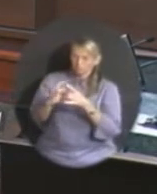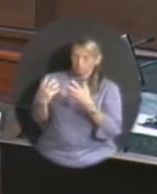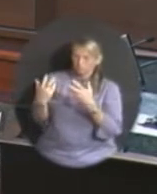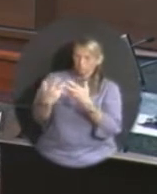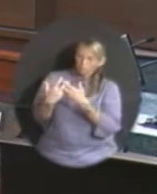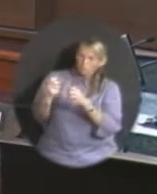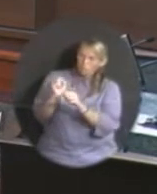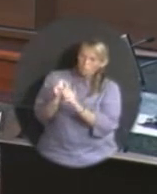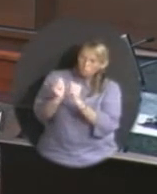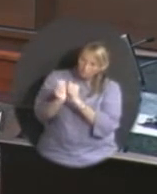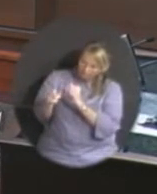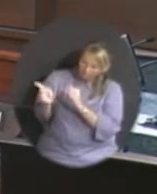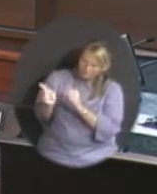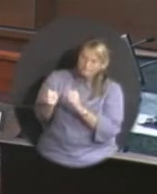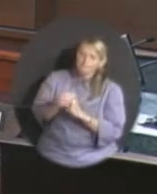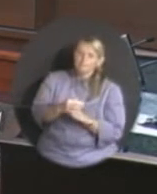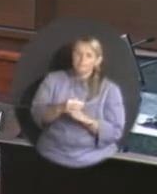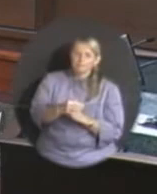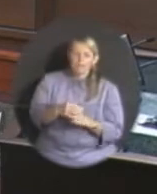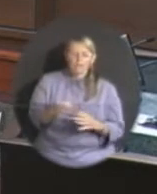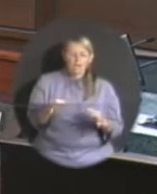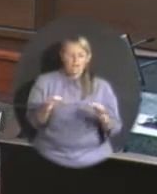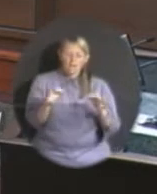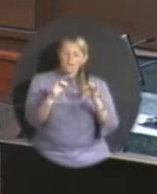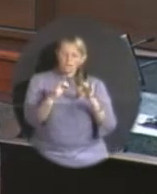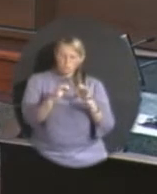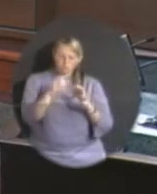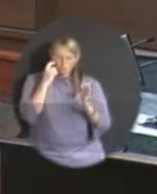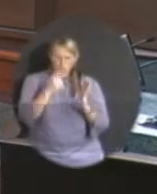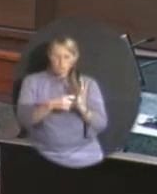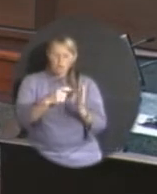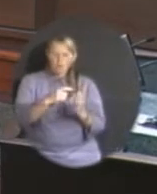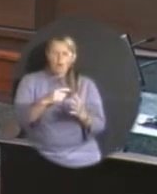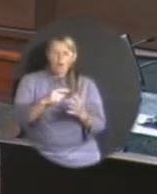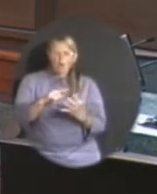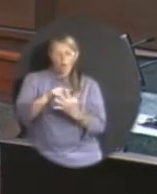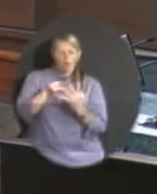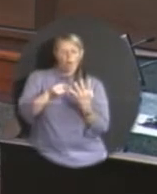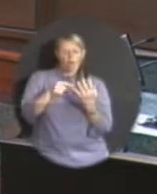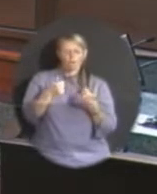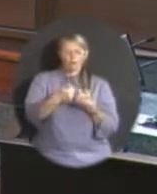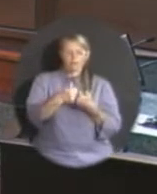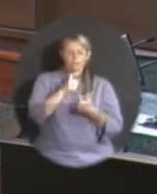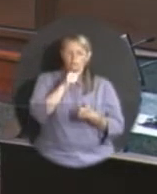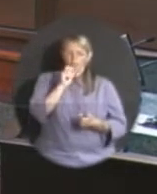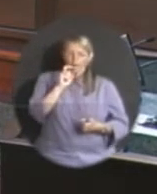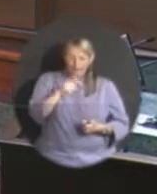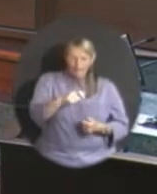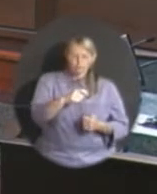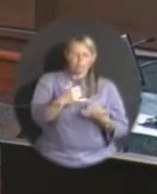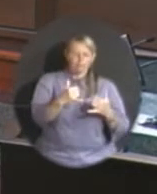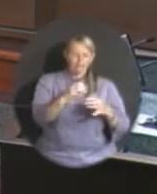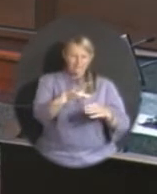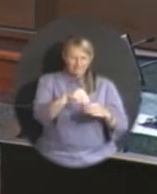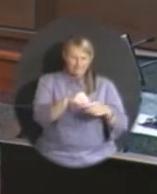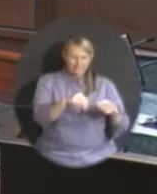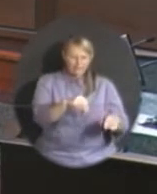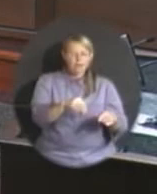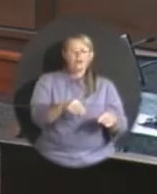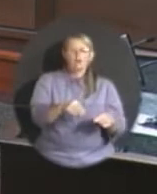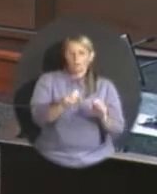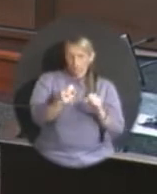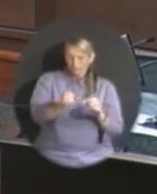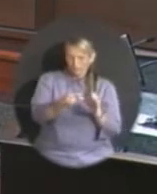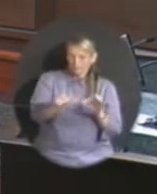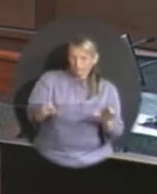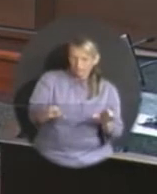And it's worth noting that all 4 games don't necessarily need to be played at the same facility. It might just be. We have some flexibility if we wanted to split them, but we also have